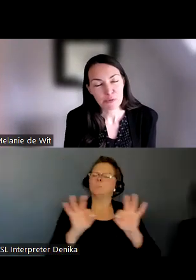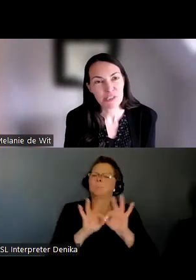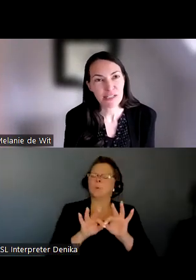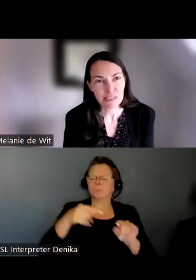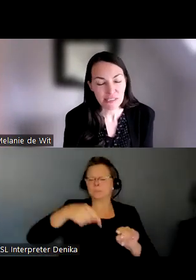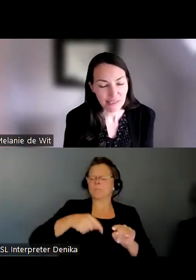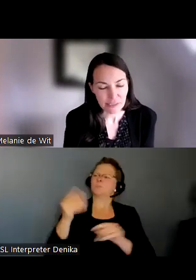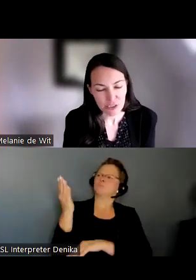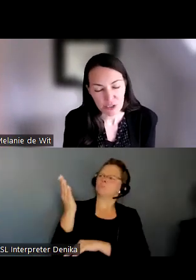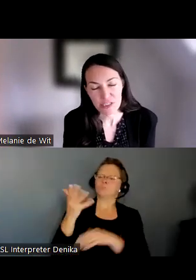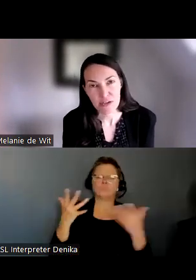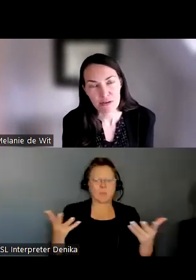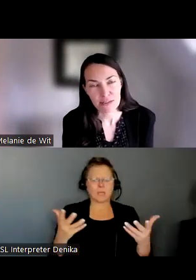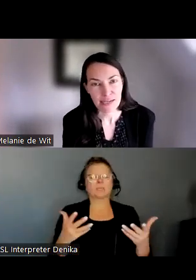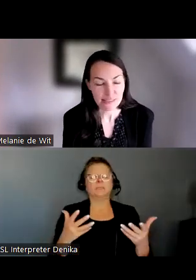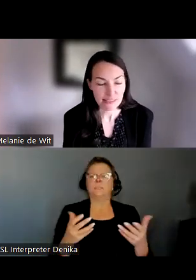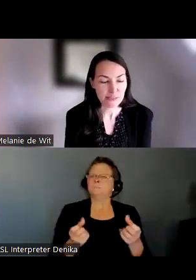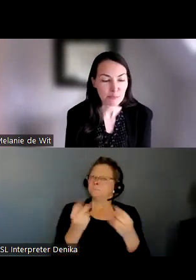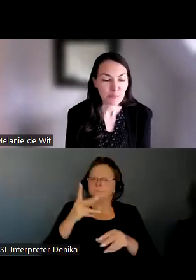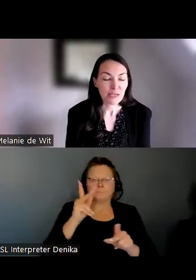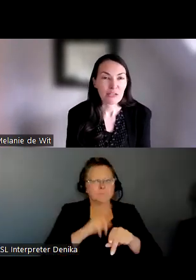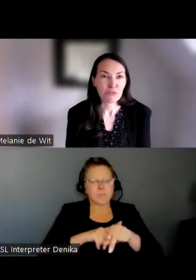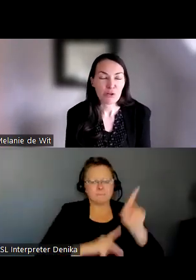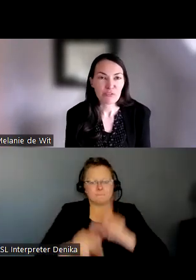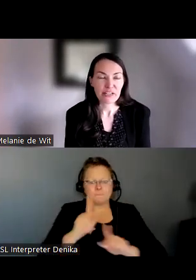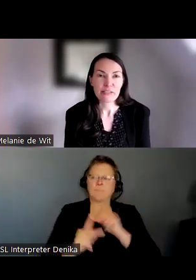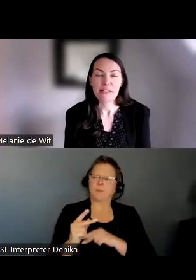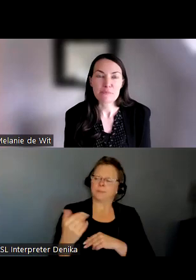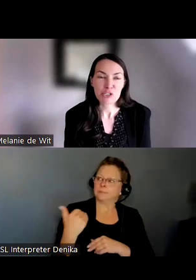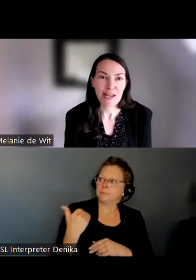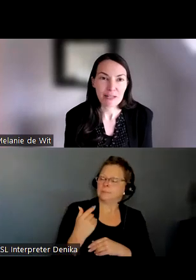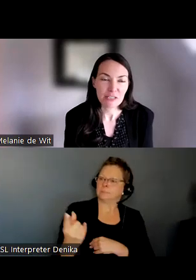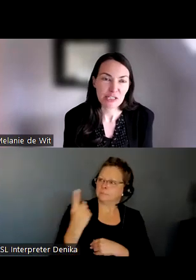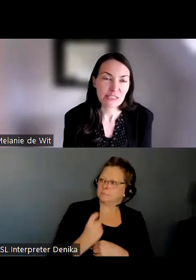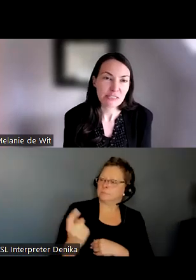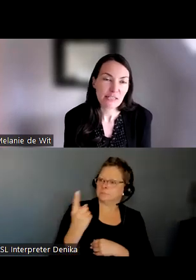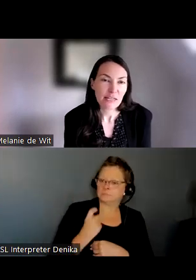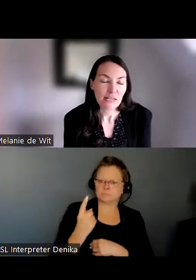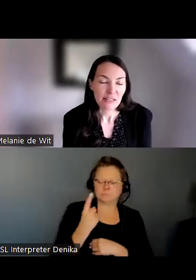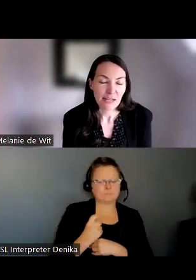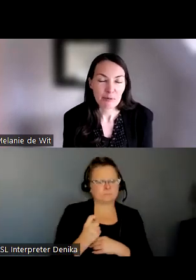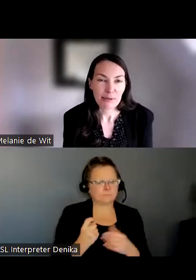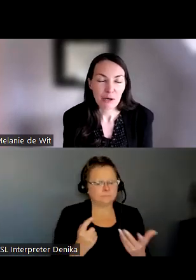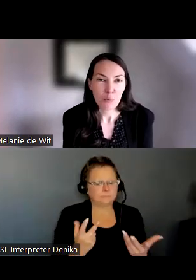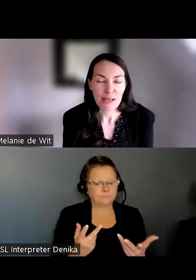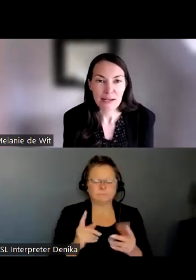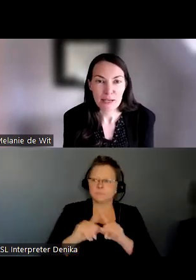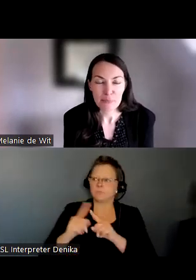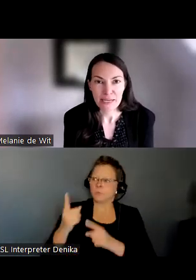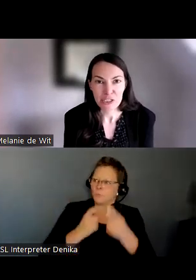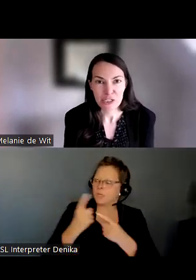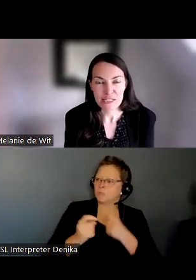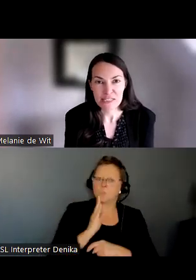will routinely get consulted on cases involving challenges that come about when